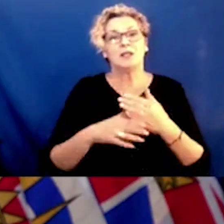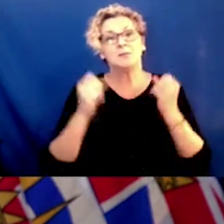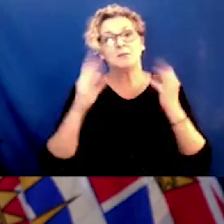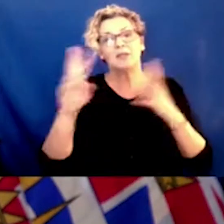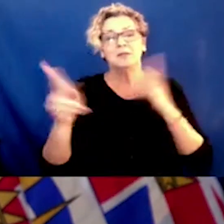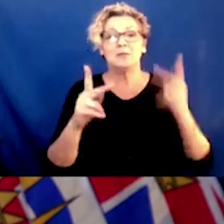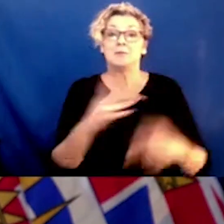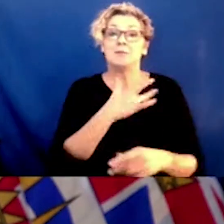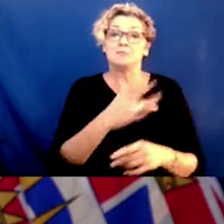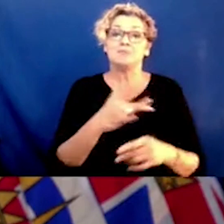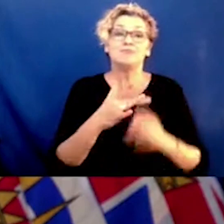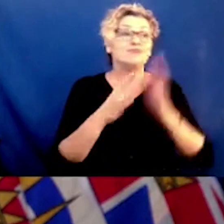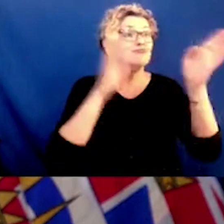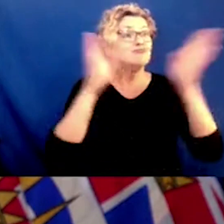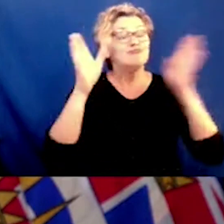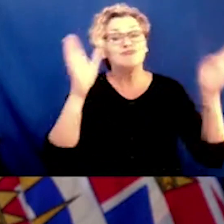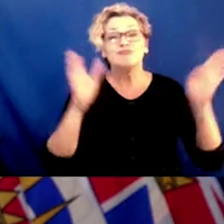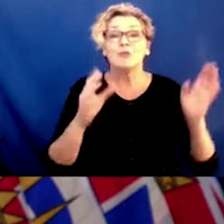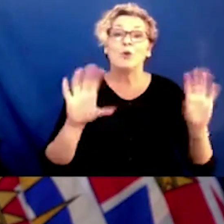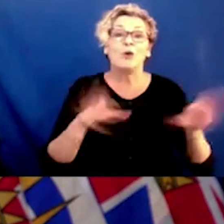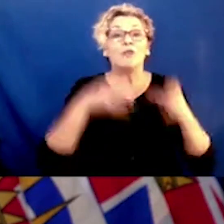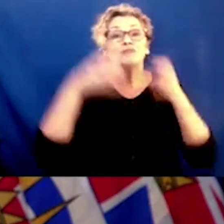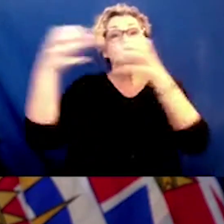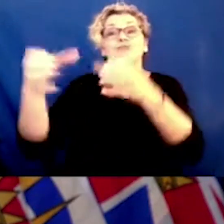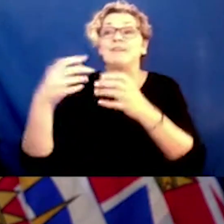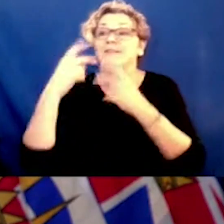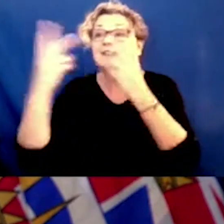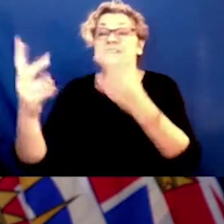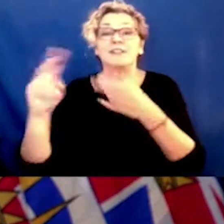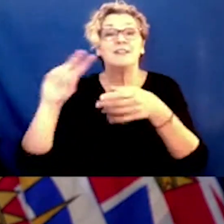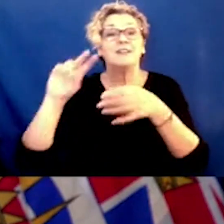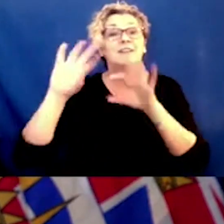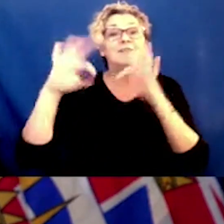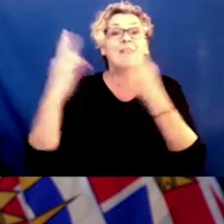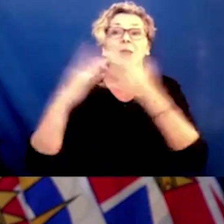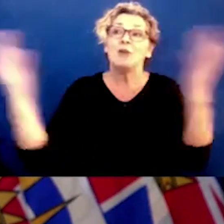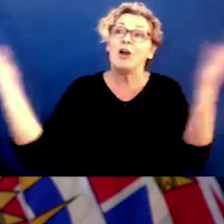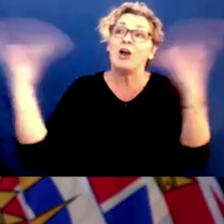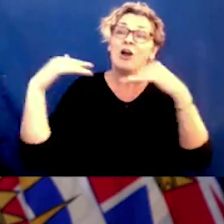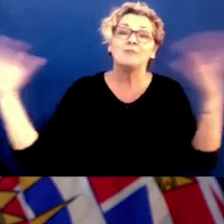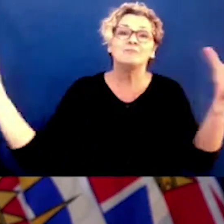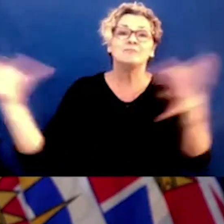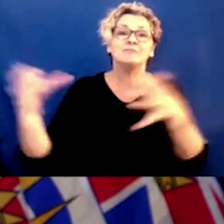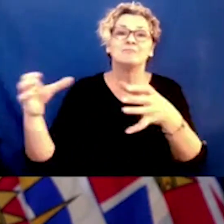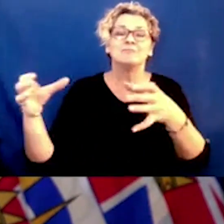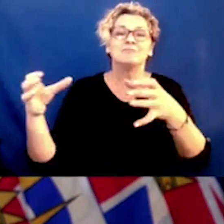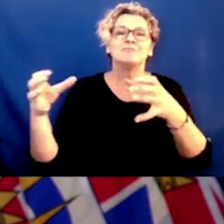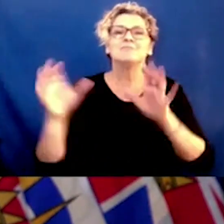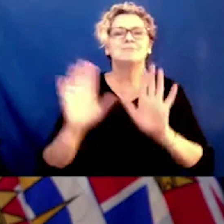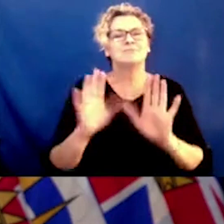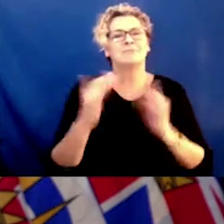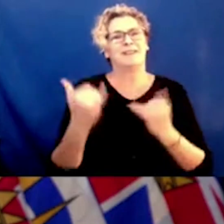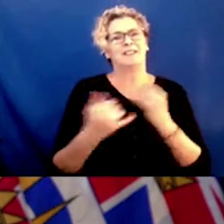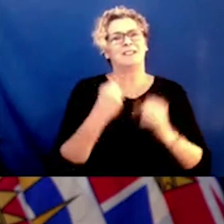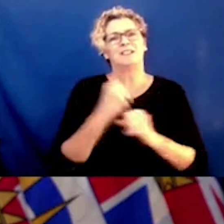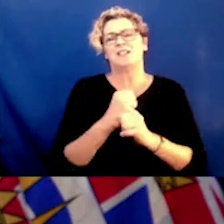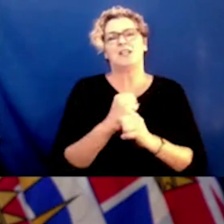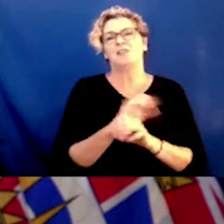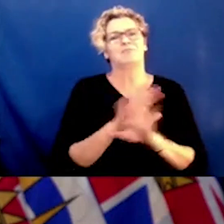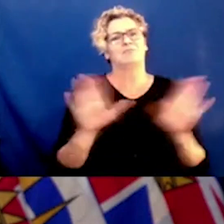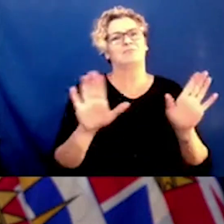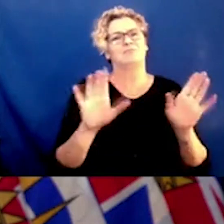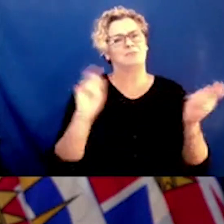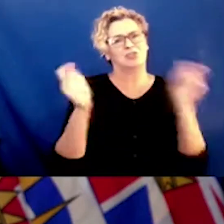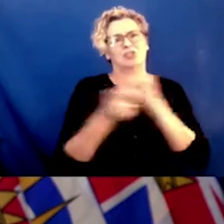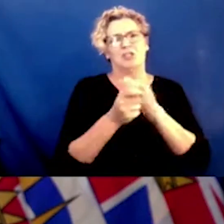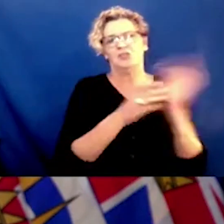celebration large in thanks, large in gratitude, but small in size. As we saw this summer,